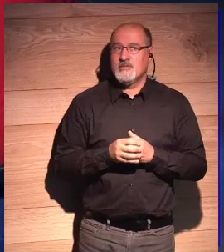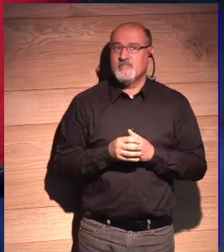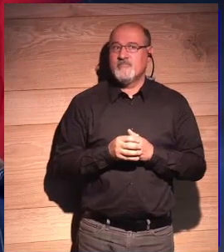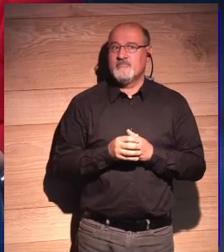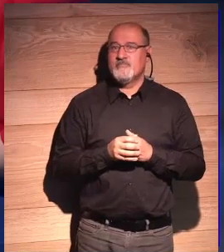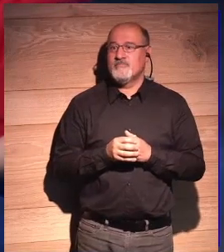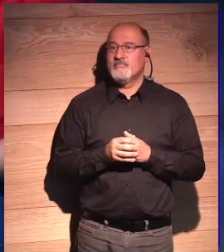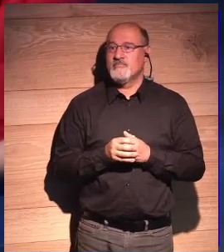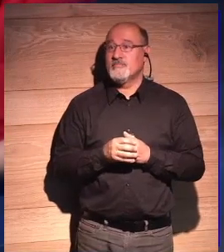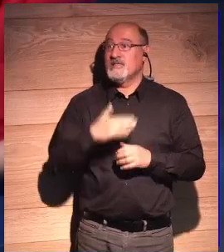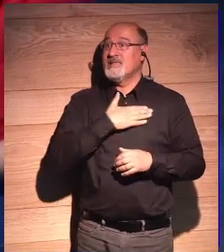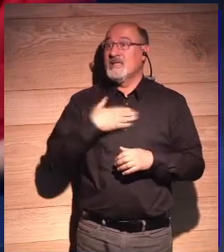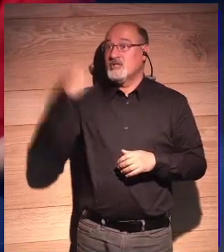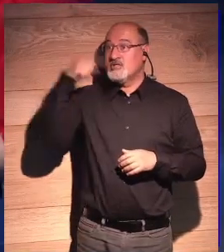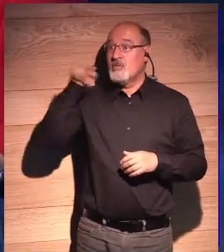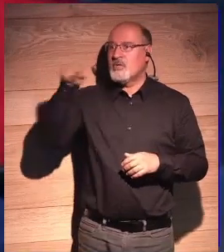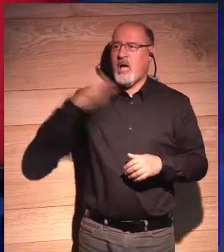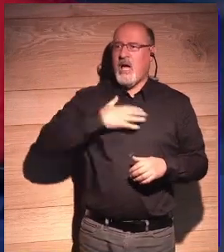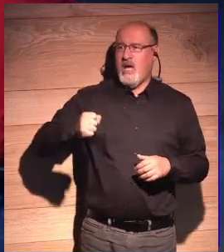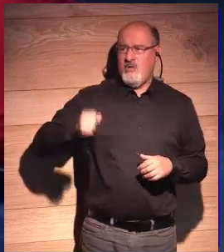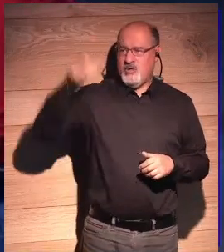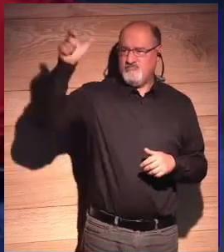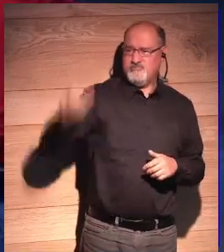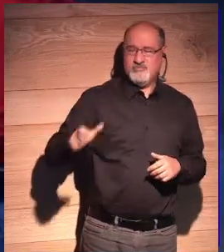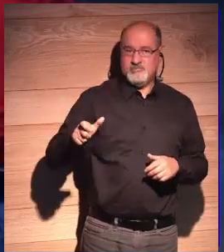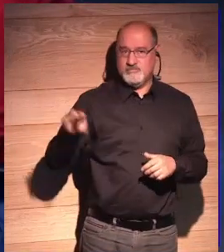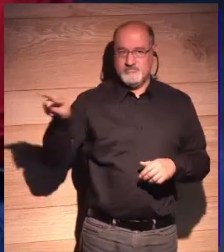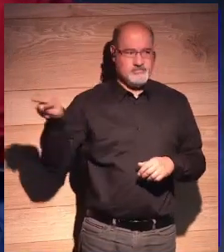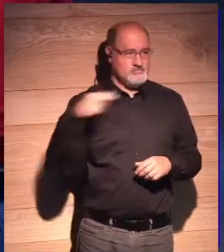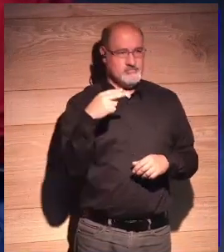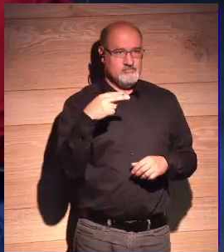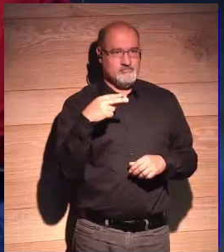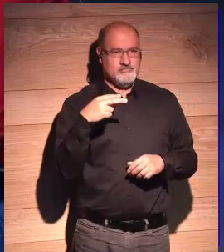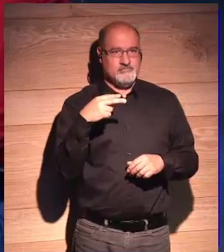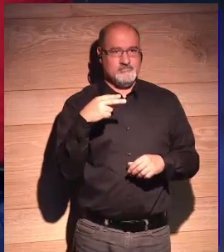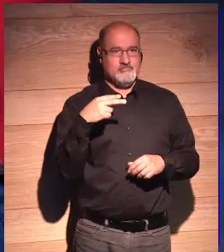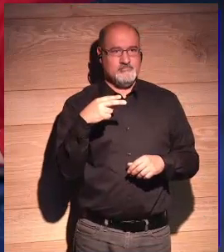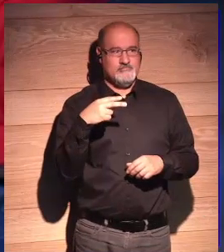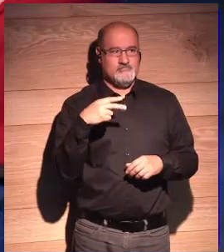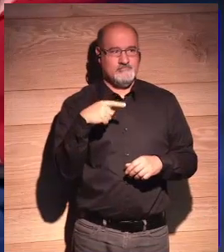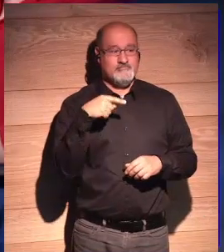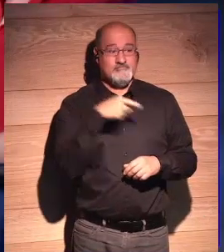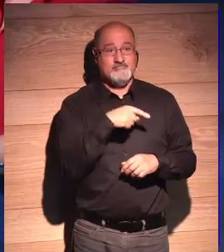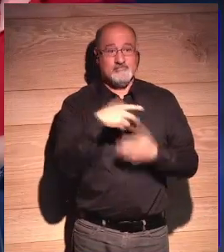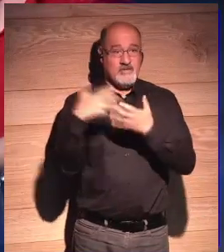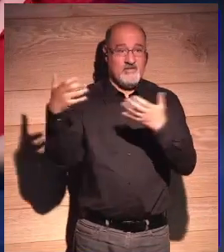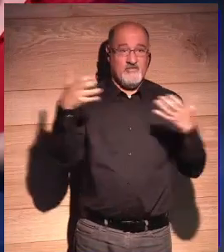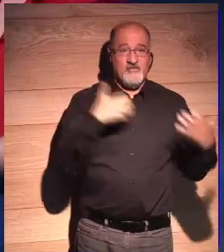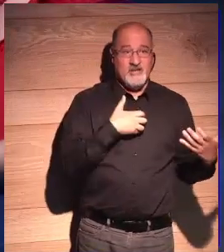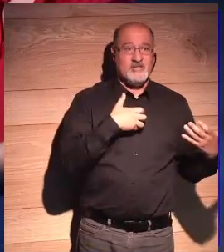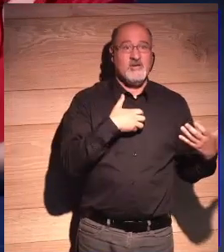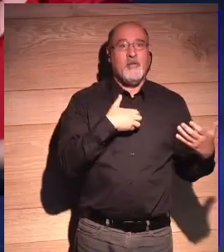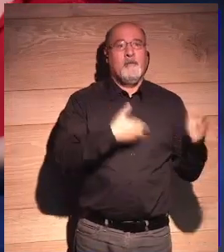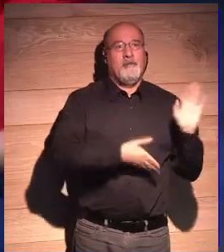hero. And he just looked down and just went, out of sight. And then he walked away. And that was kind of the